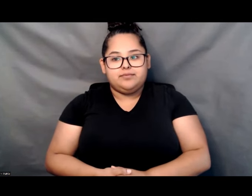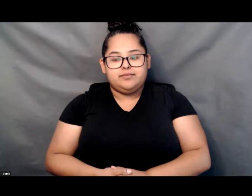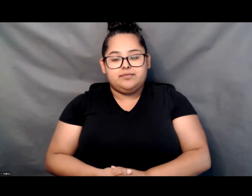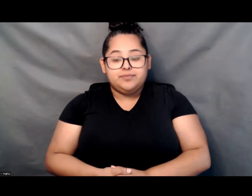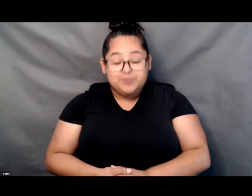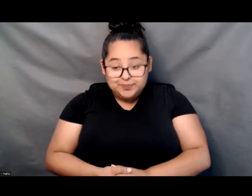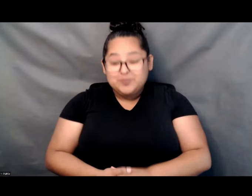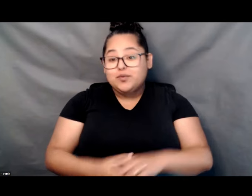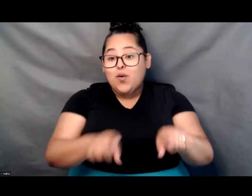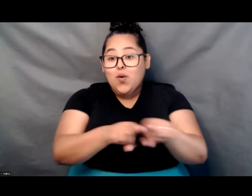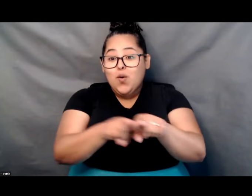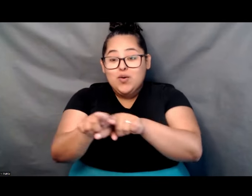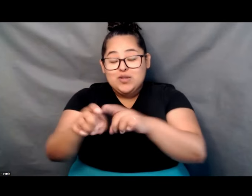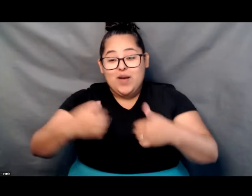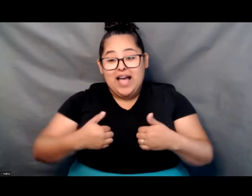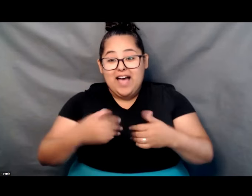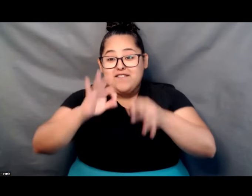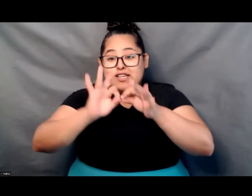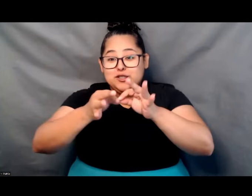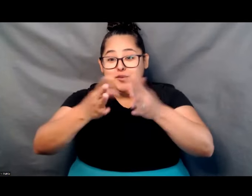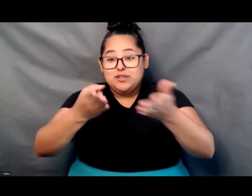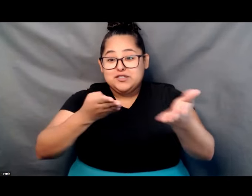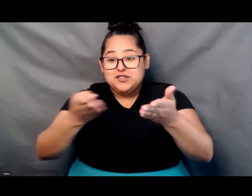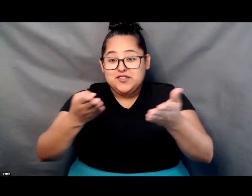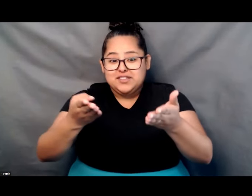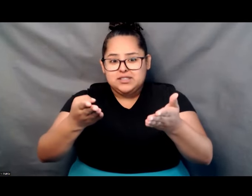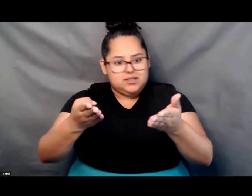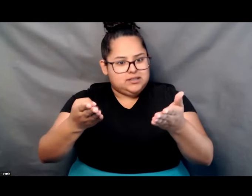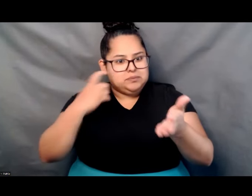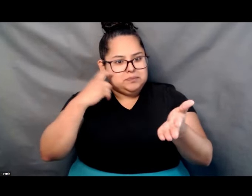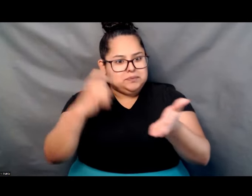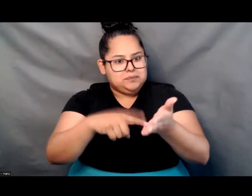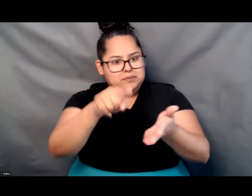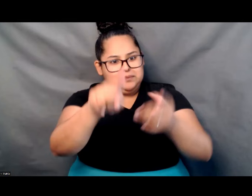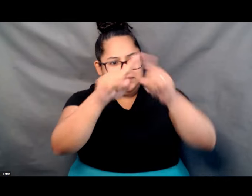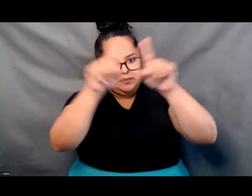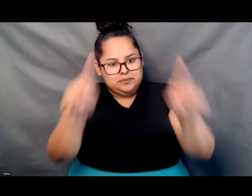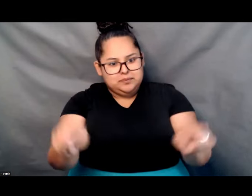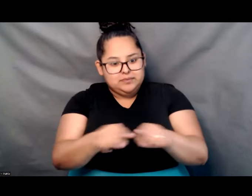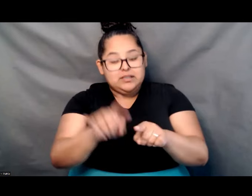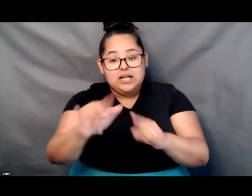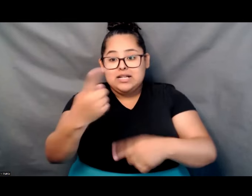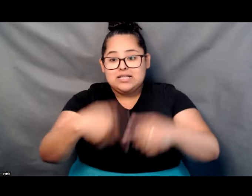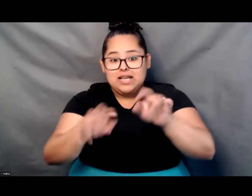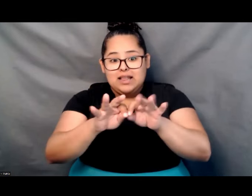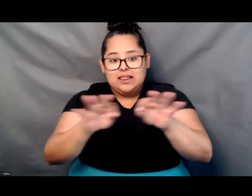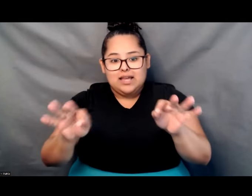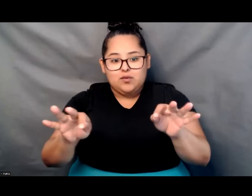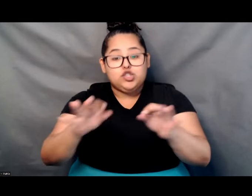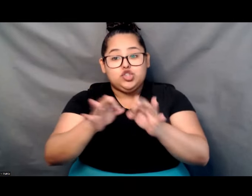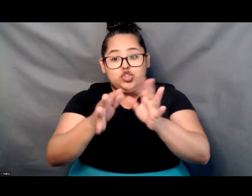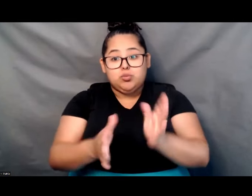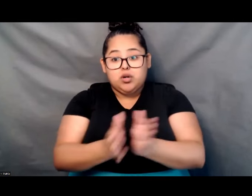We also have interpreting services. So what you're seeing right now is what the sign language interpreter request page looks